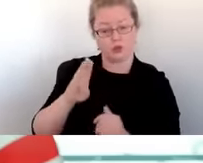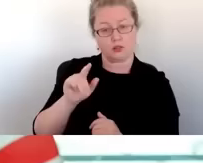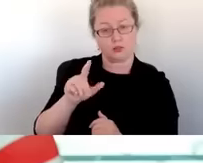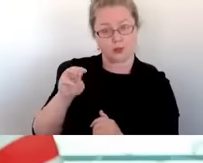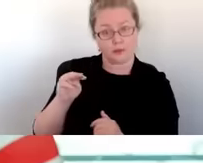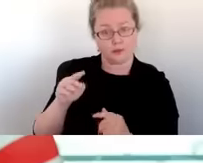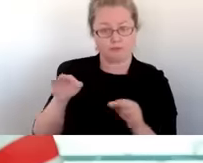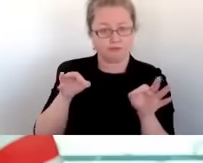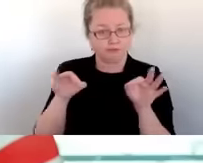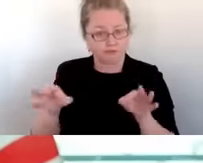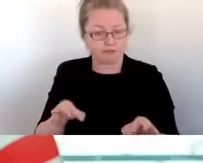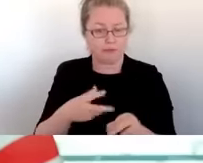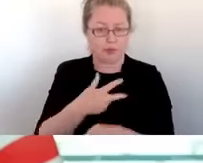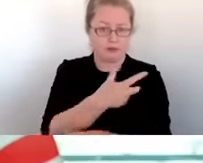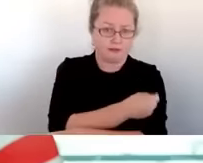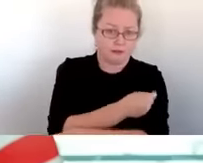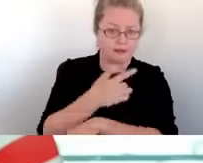will be available.